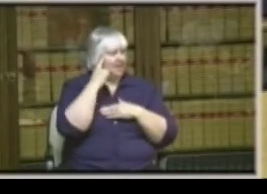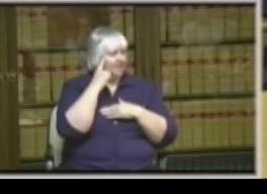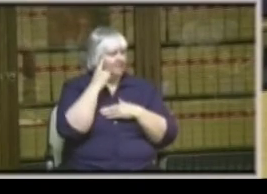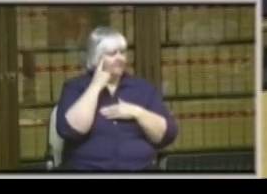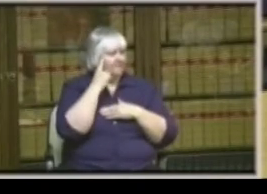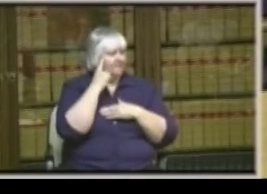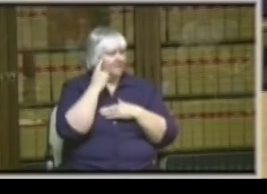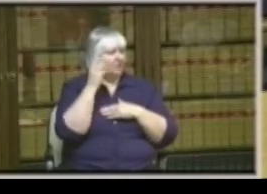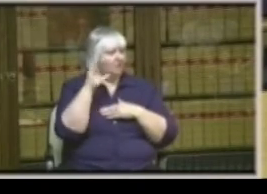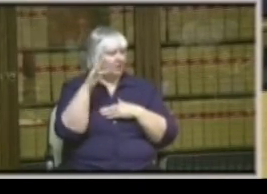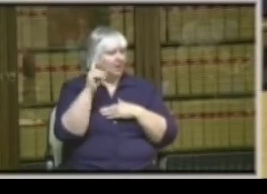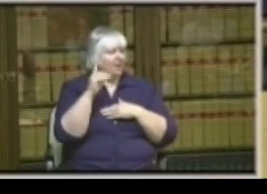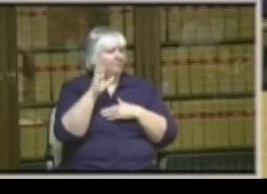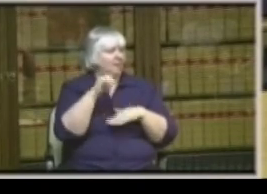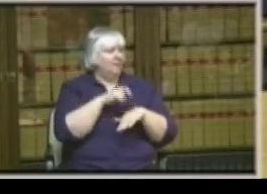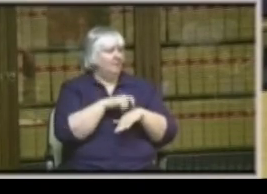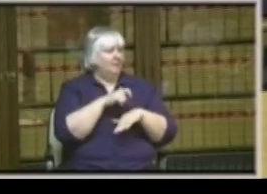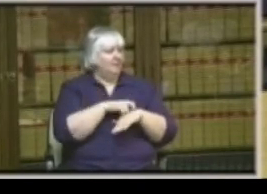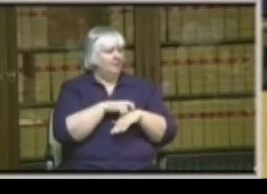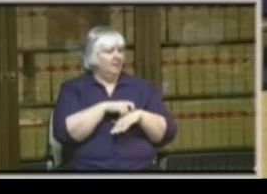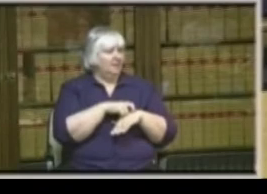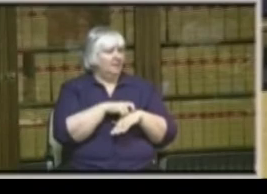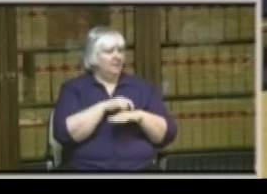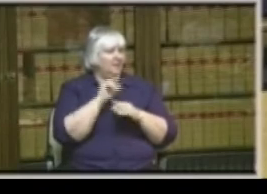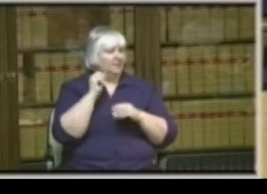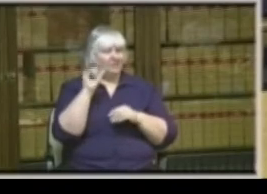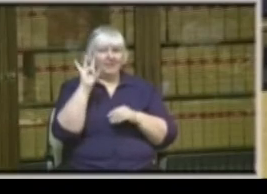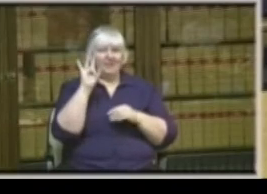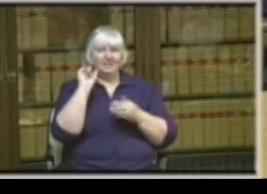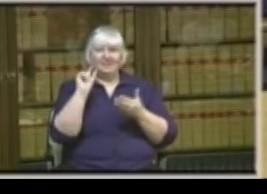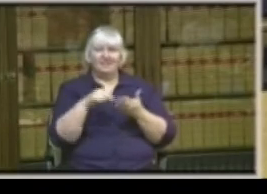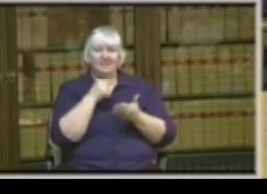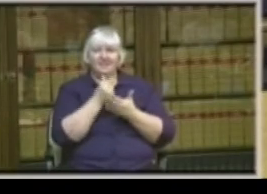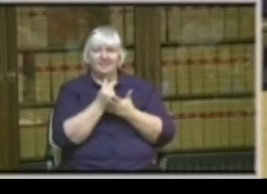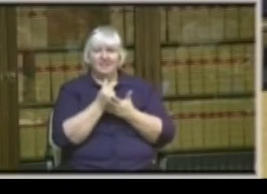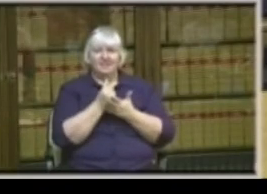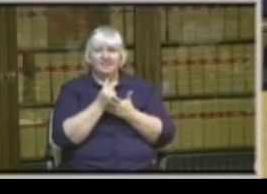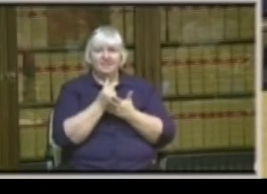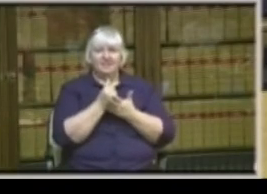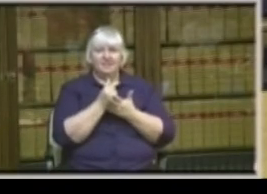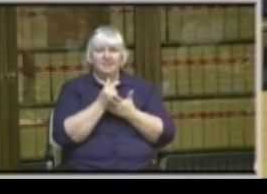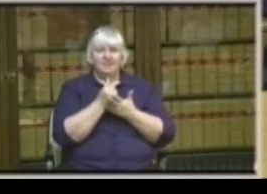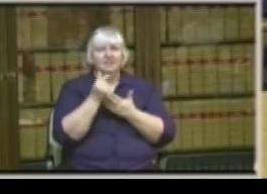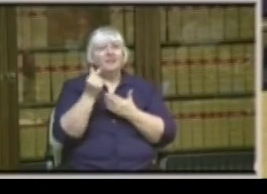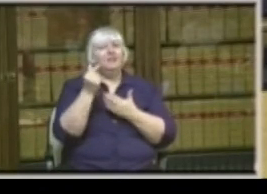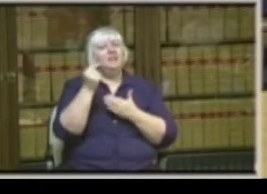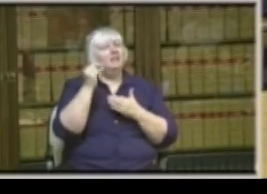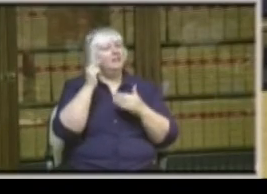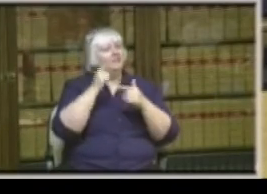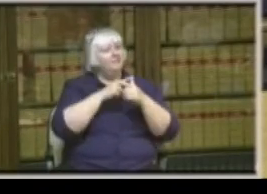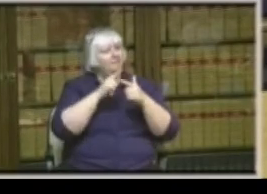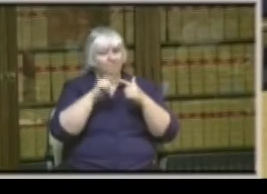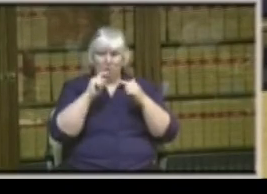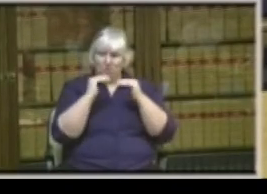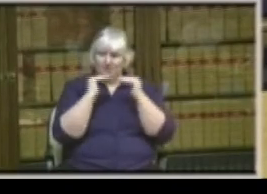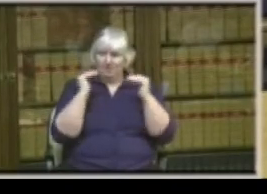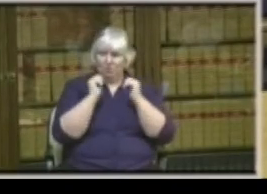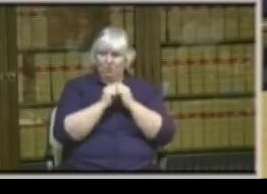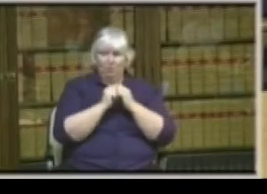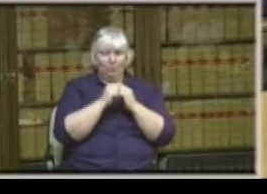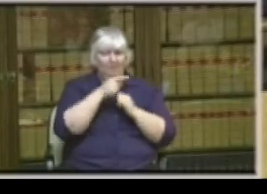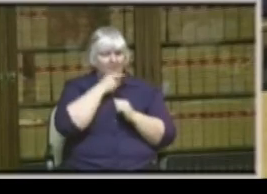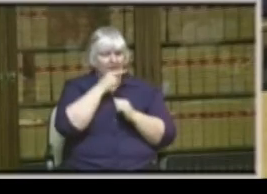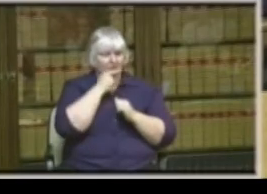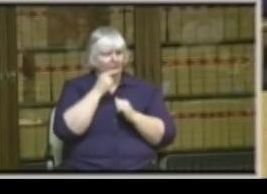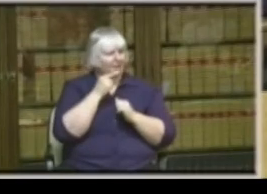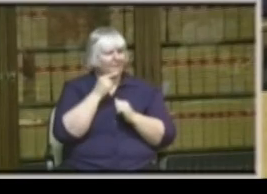child. And so they're trying to figure it out. But by the time they reach 8th grade, they're supposed to be equal to their hearing